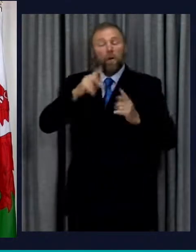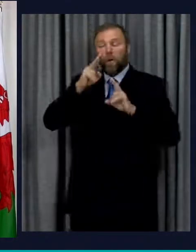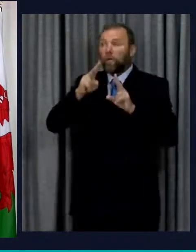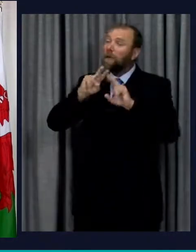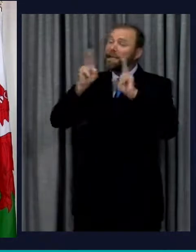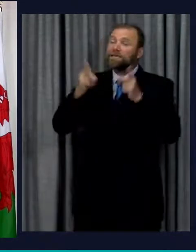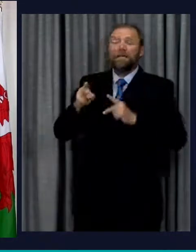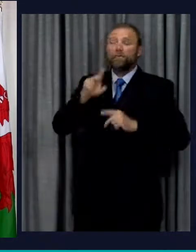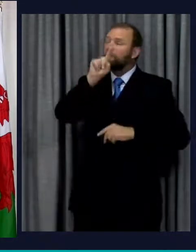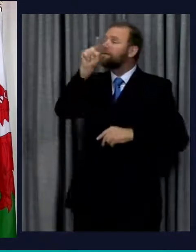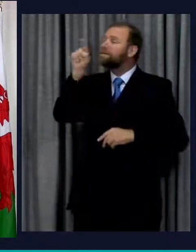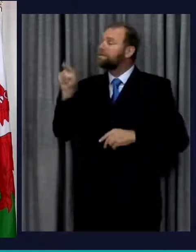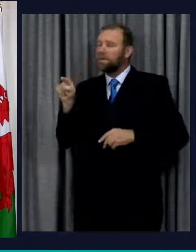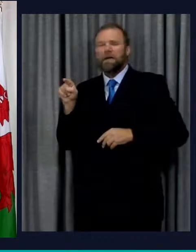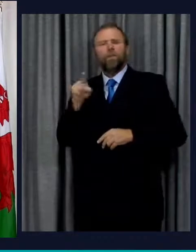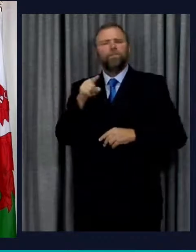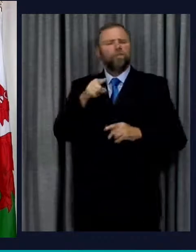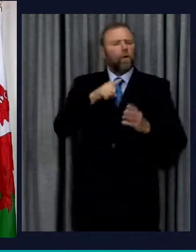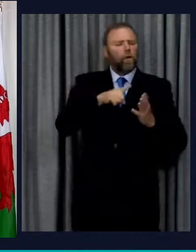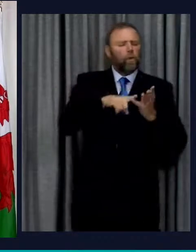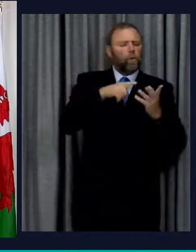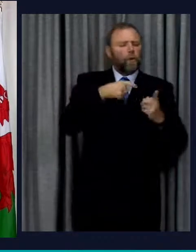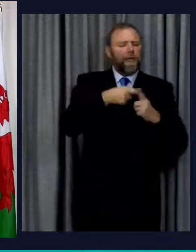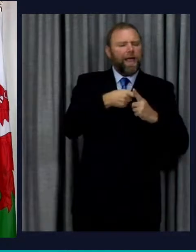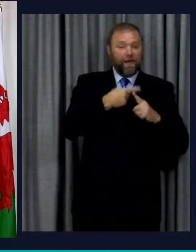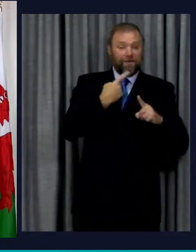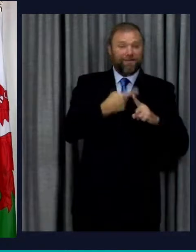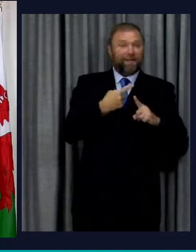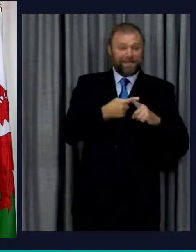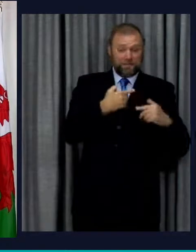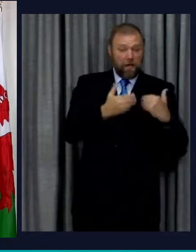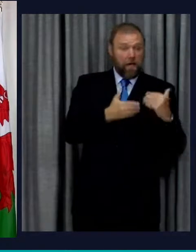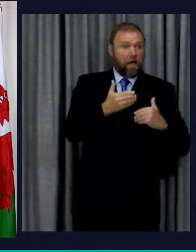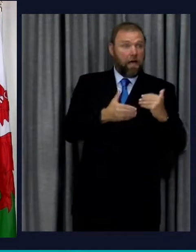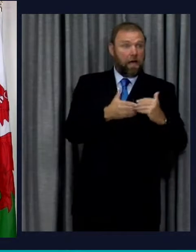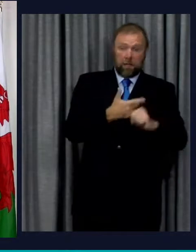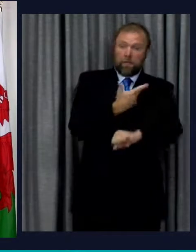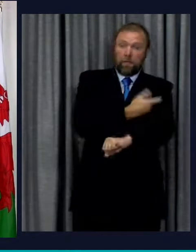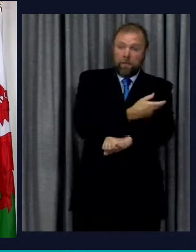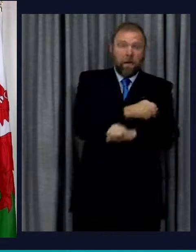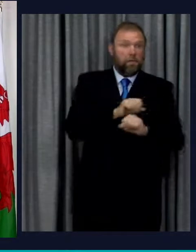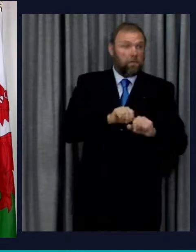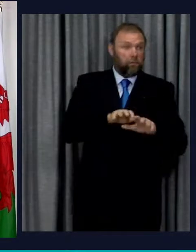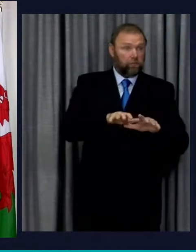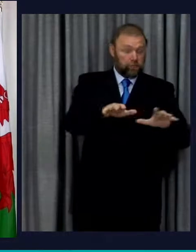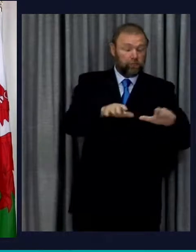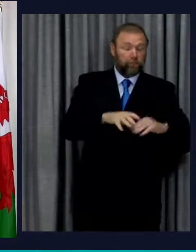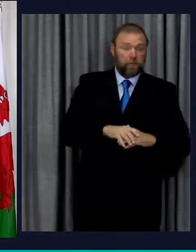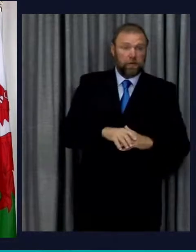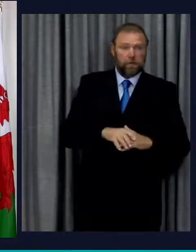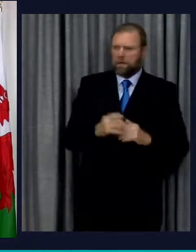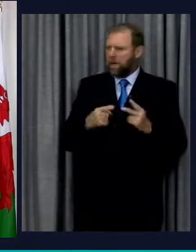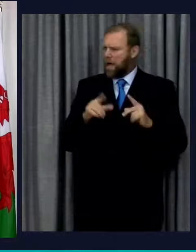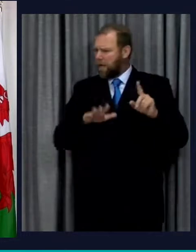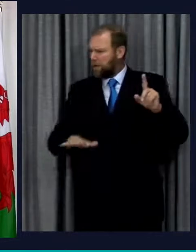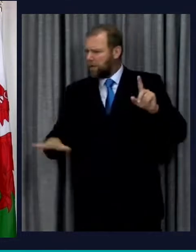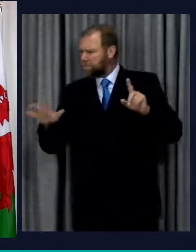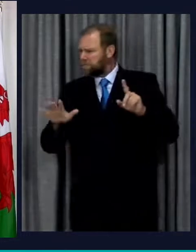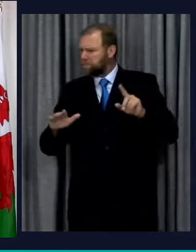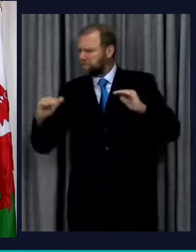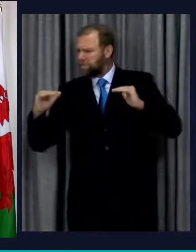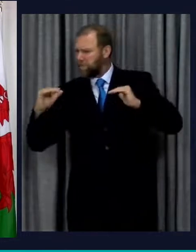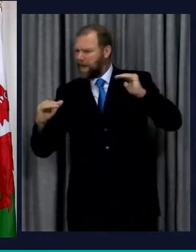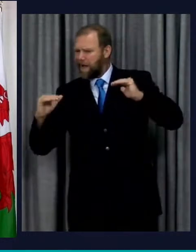the UK moved faster than some European countries, for example, in getting our programme up and running, and it may be the case we're